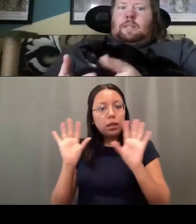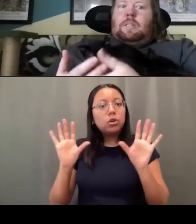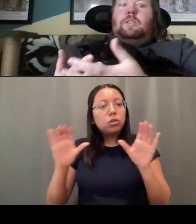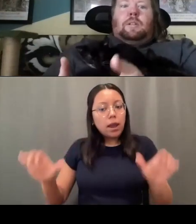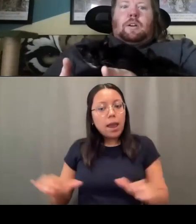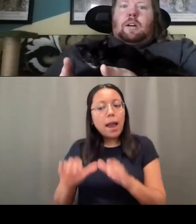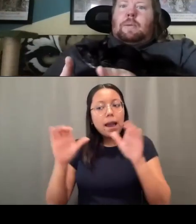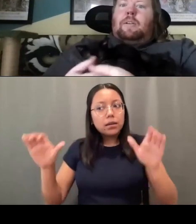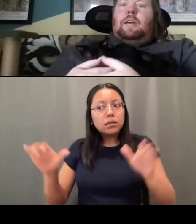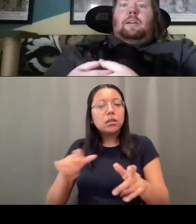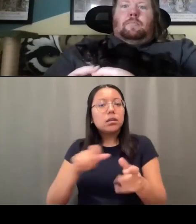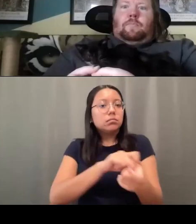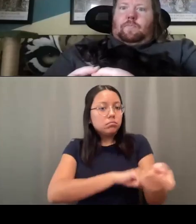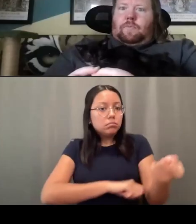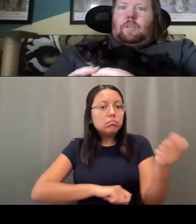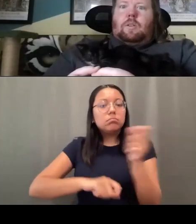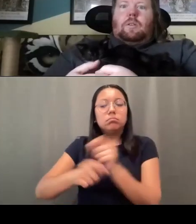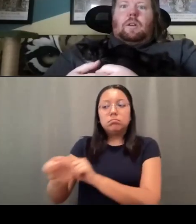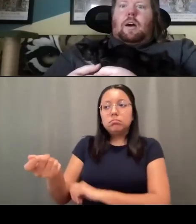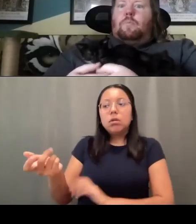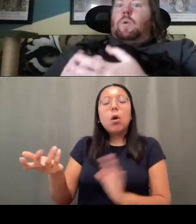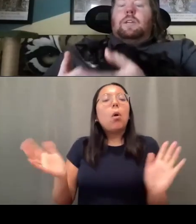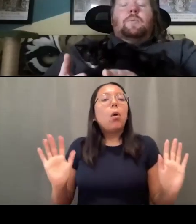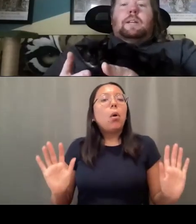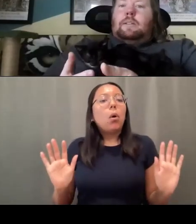you're showing this to me. Do you want to talk about it?